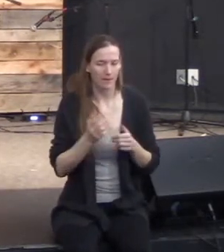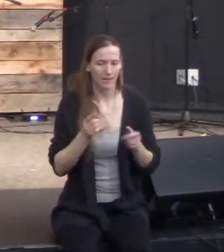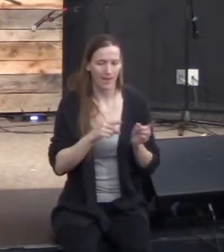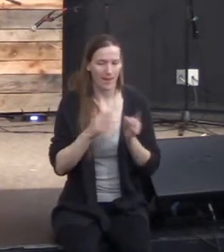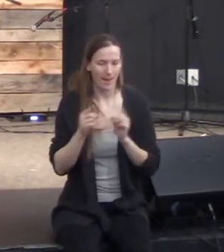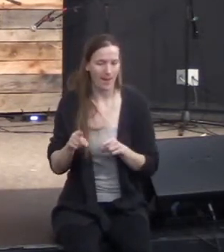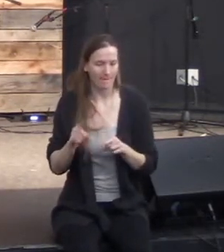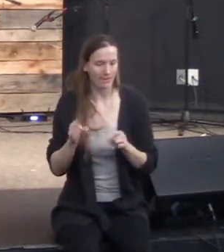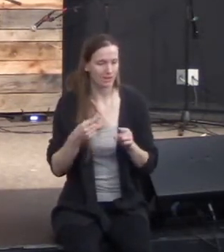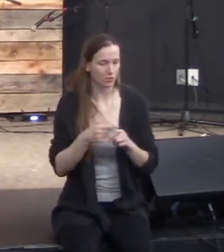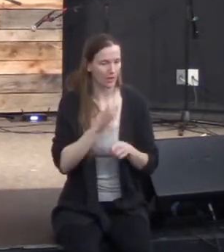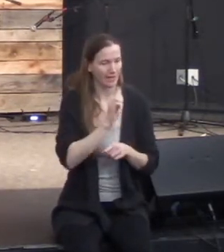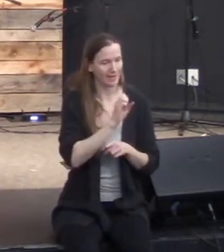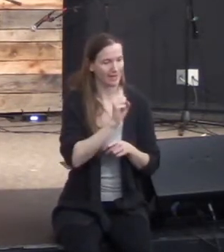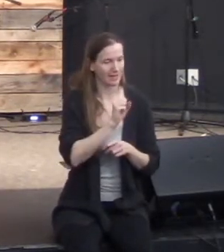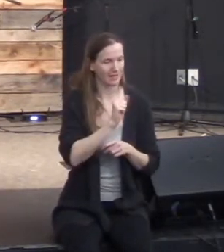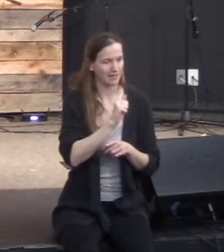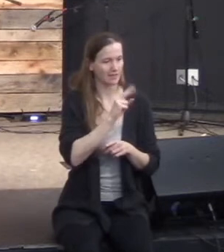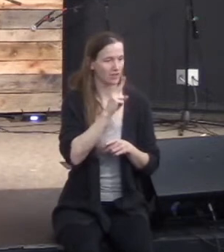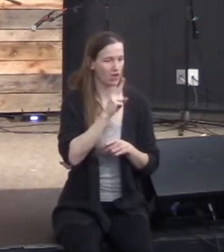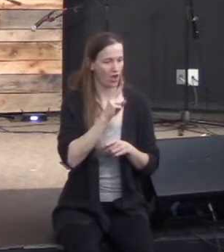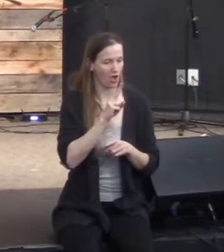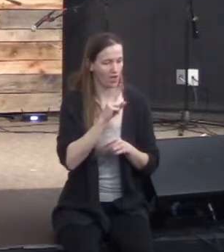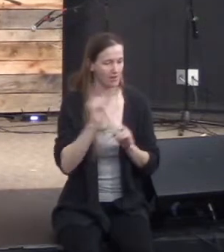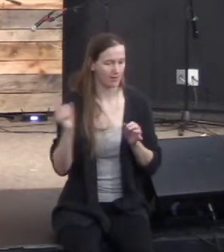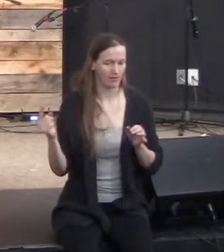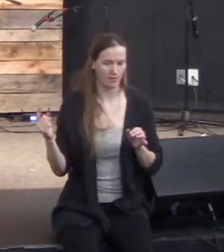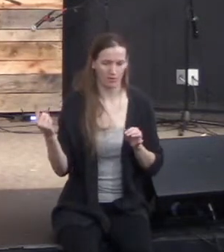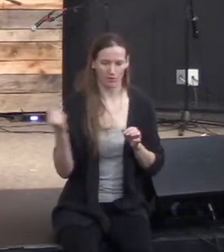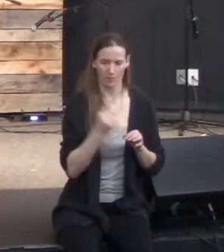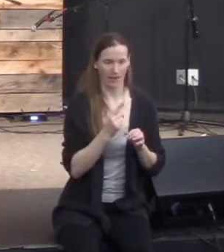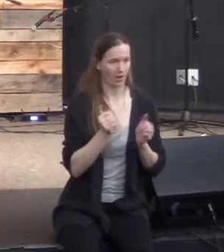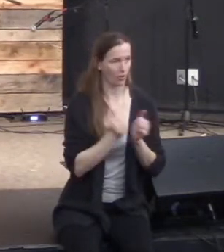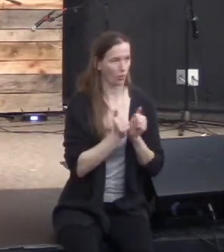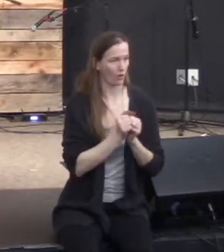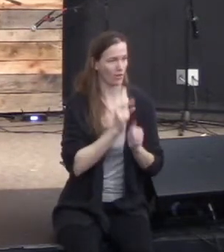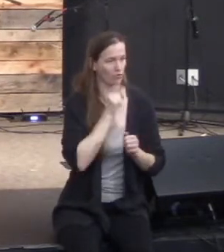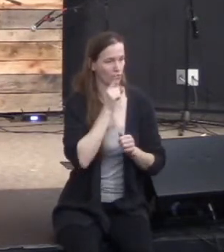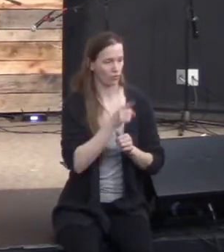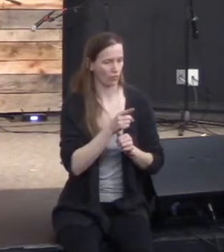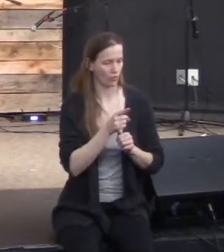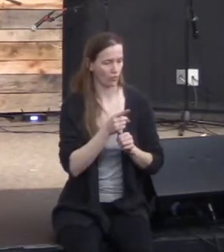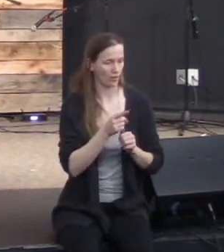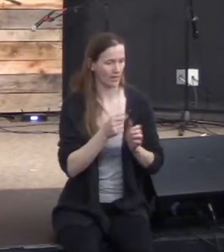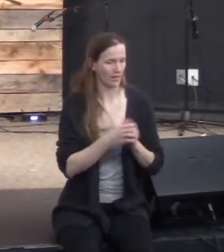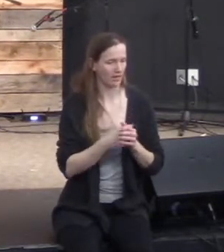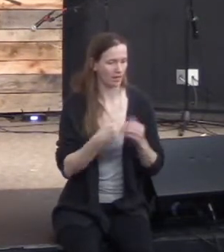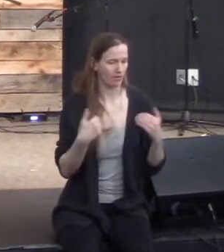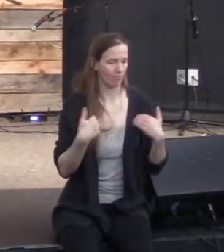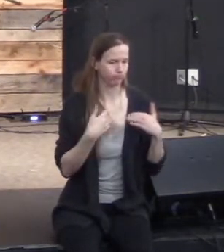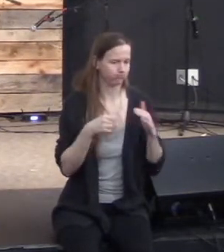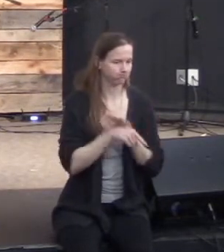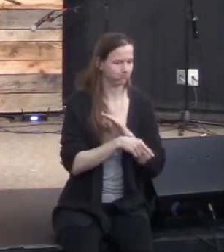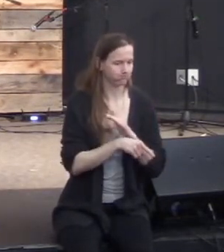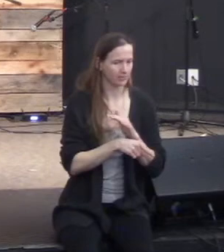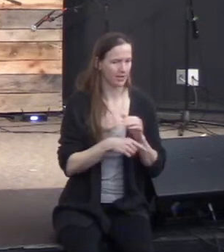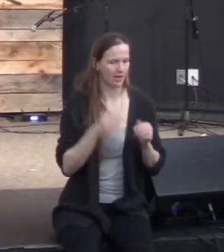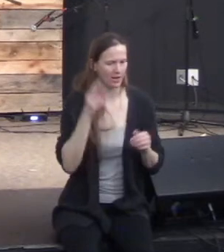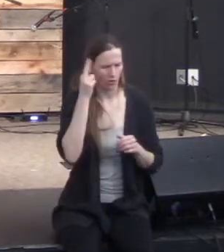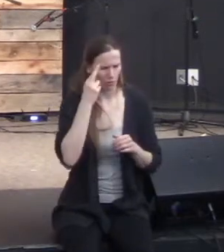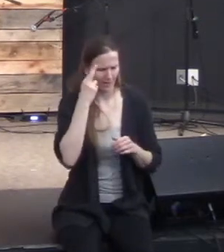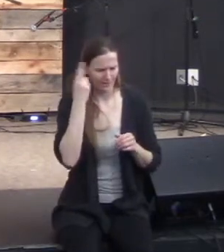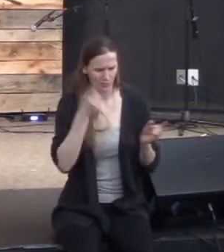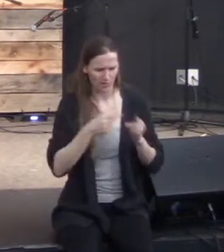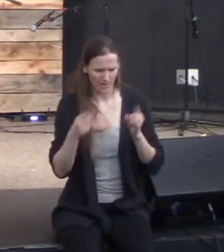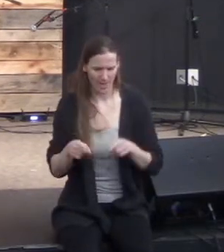real game and realizes that his little brother done did him dirty, you know, he says, I'm going to kill that fool.